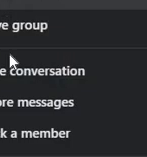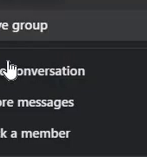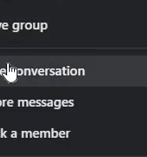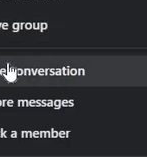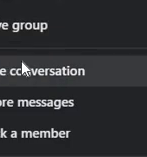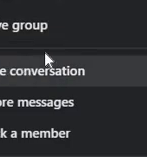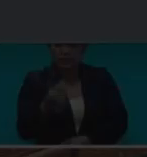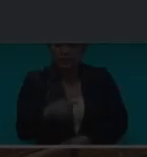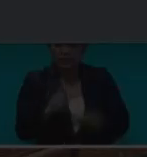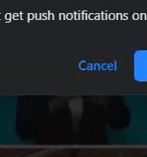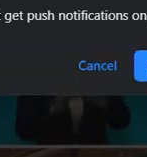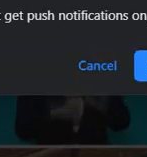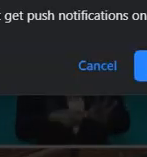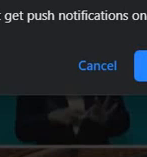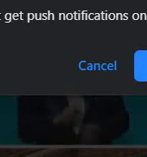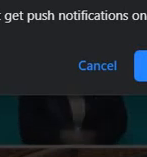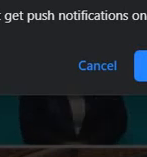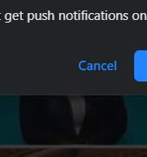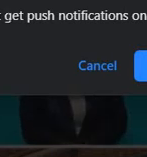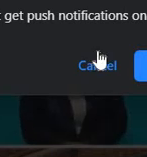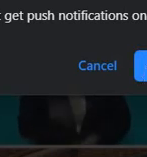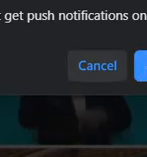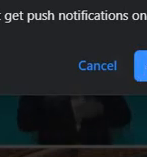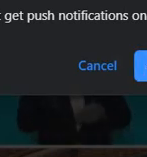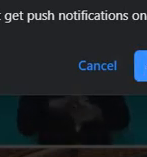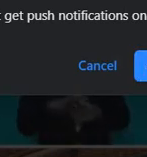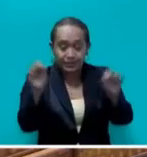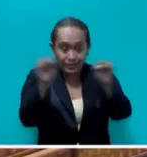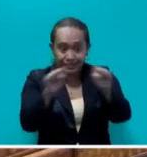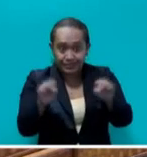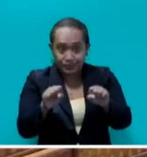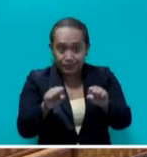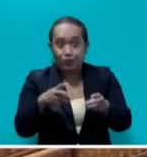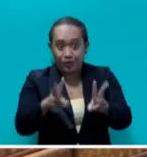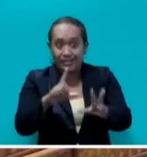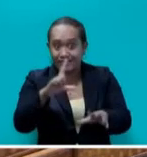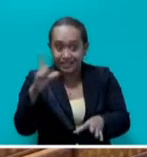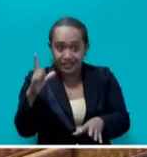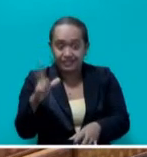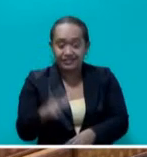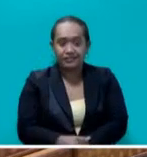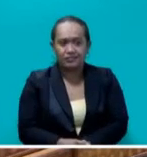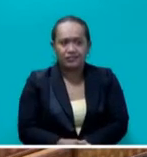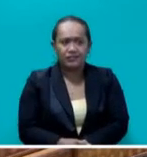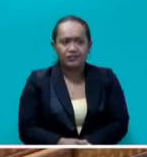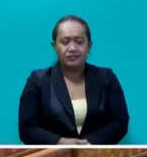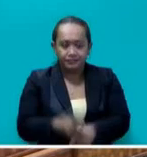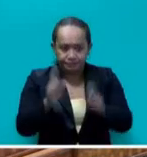question. The voting system that was decided on will remain as